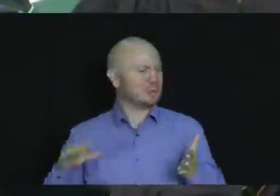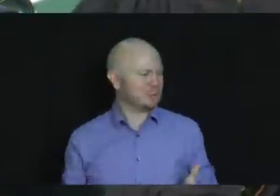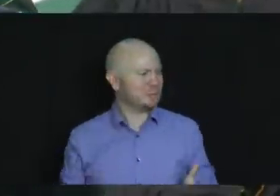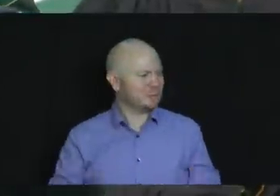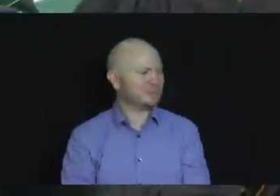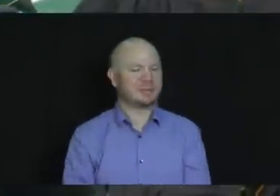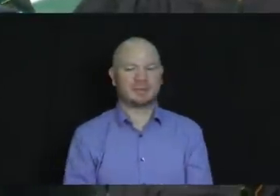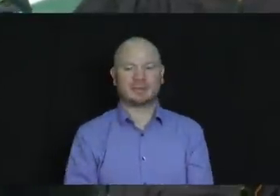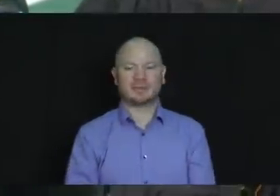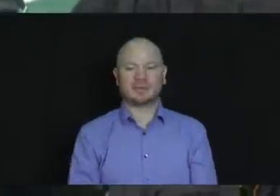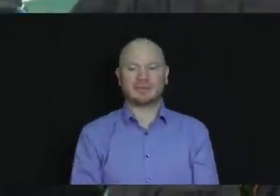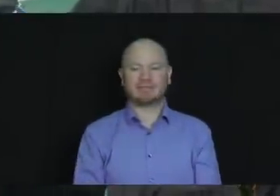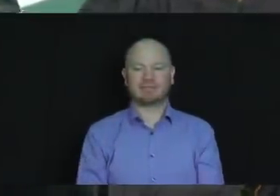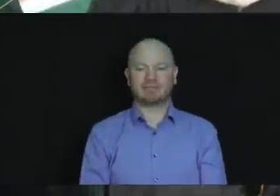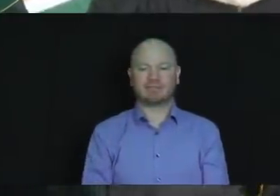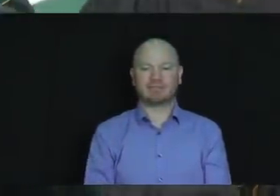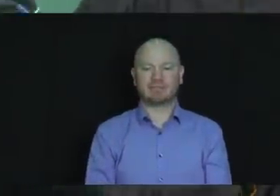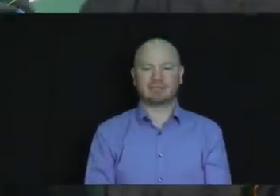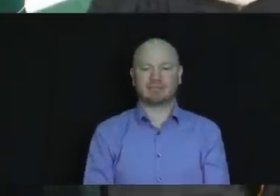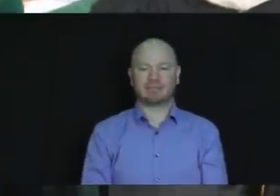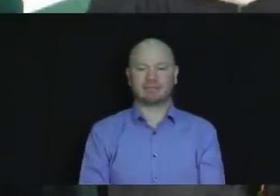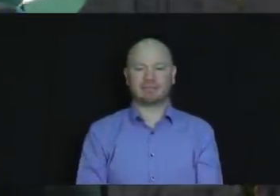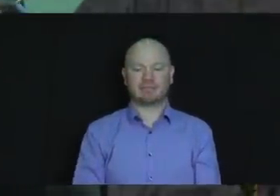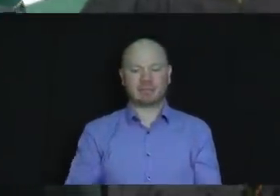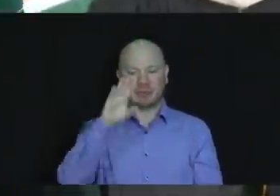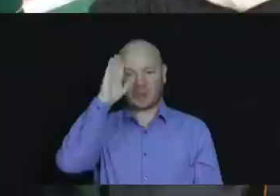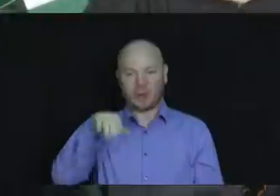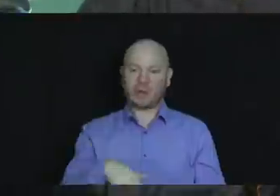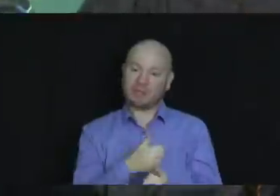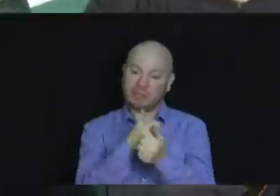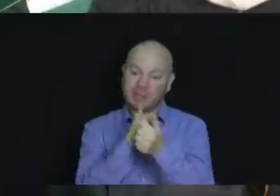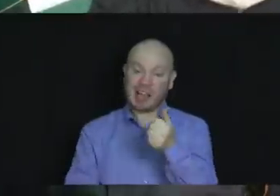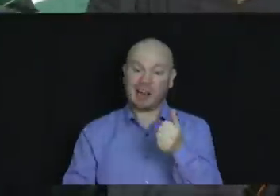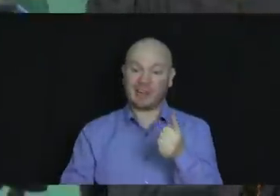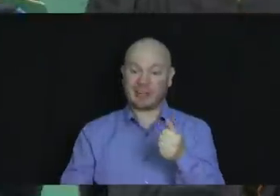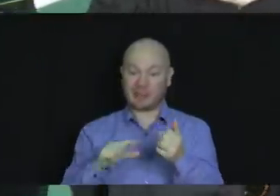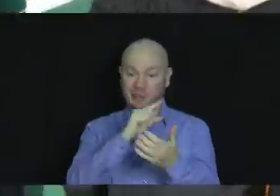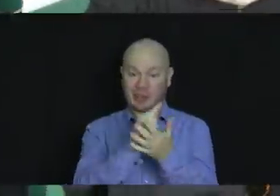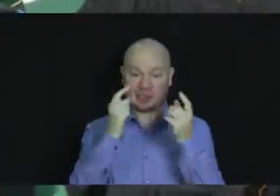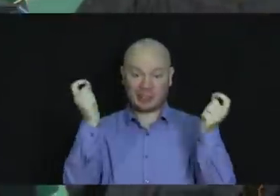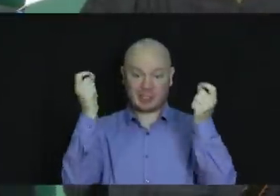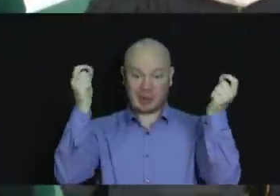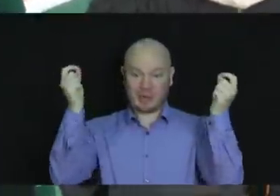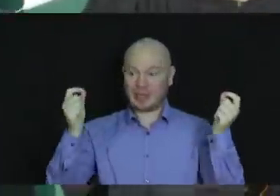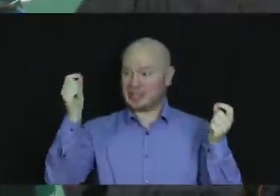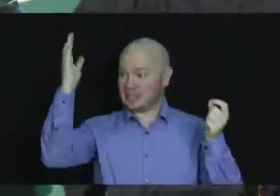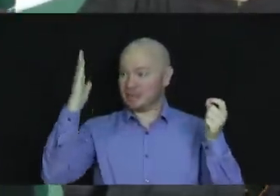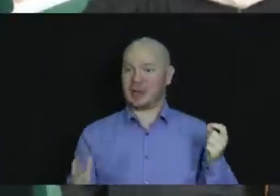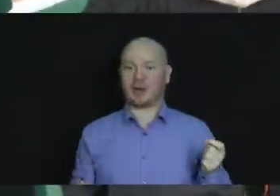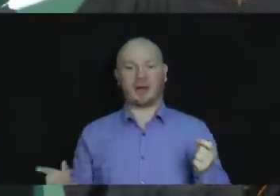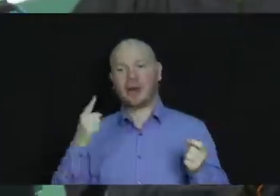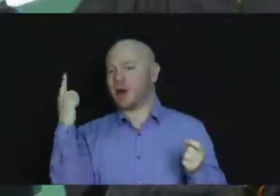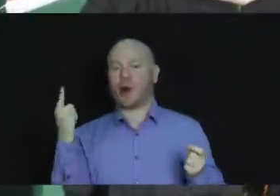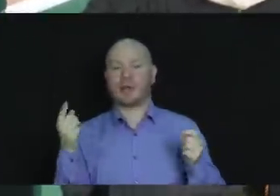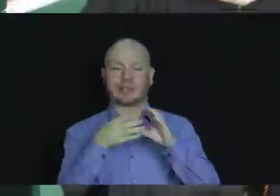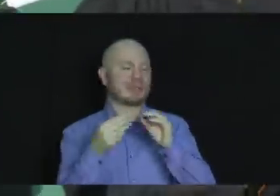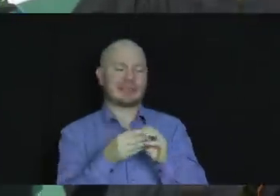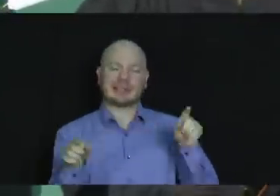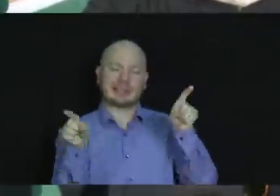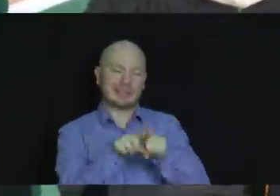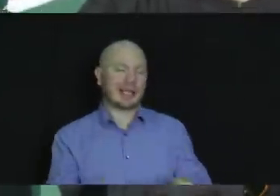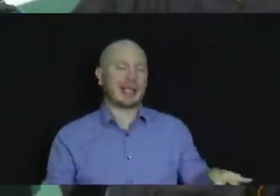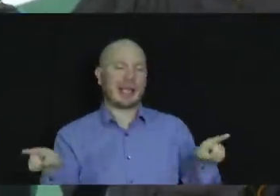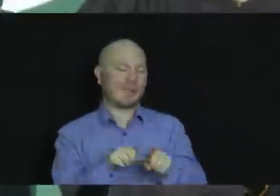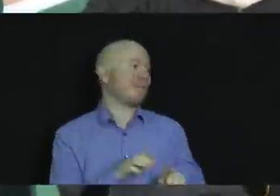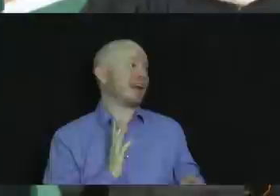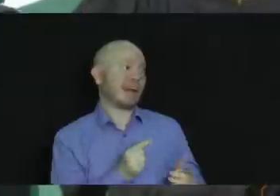Now, ladies and gentlemen, every graduation ceremony speaker says that new graduates are special. But this year, that's really